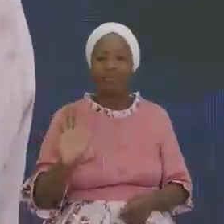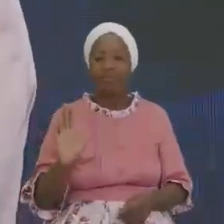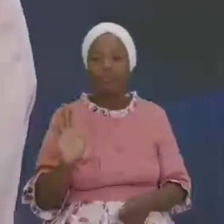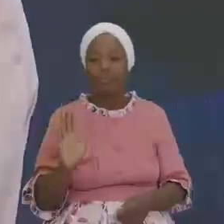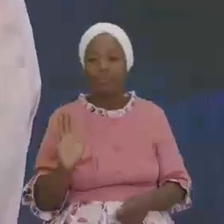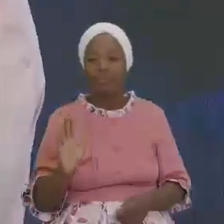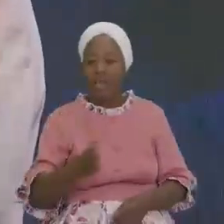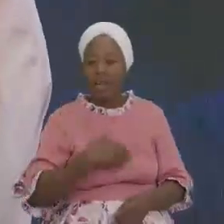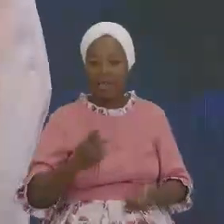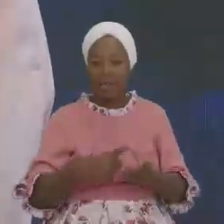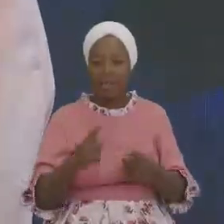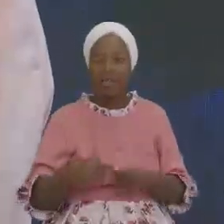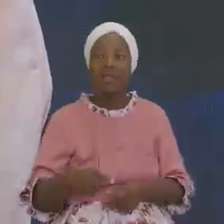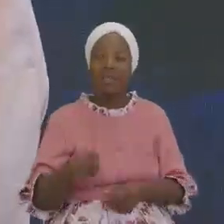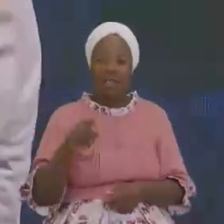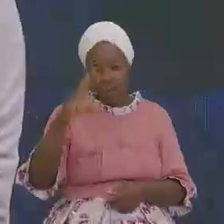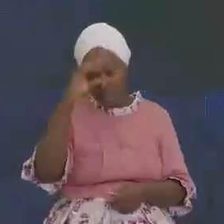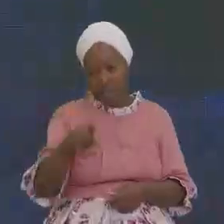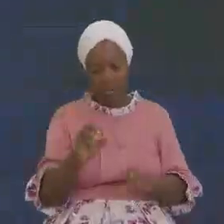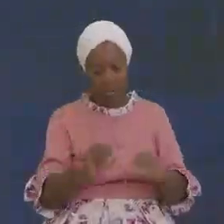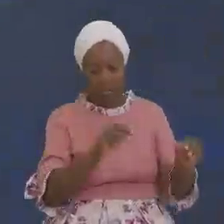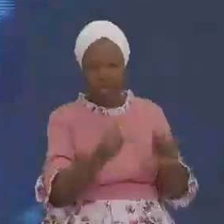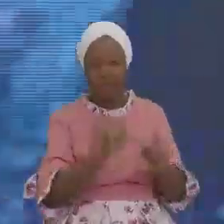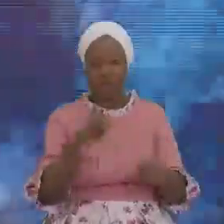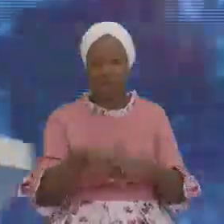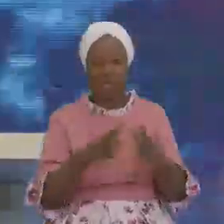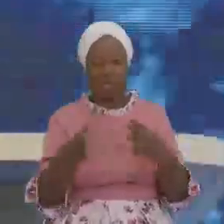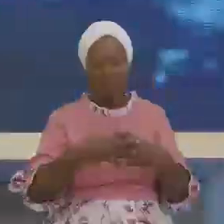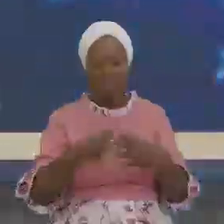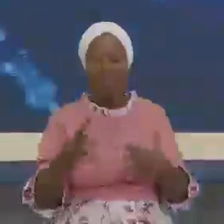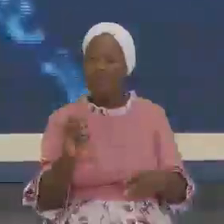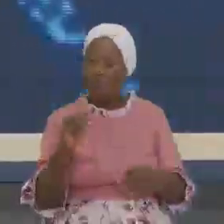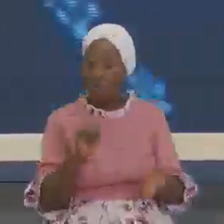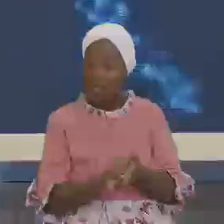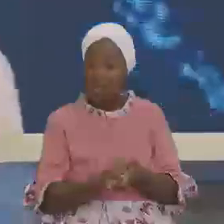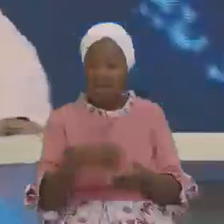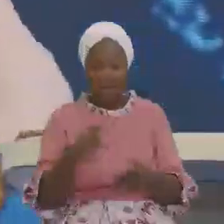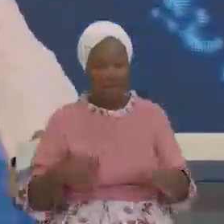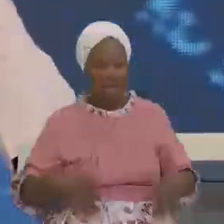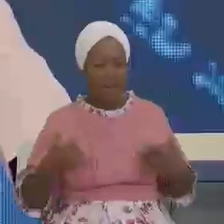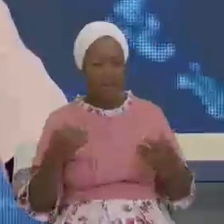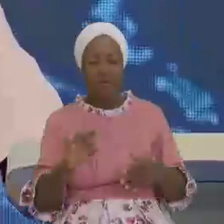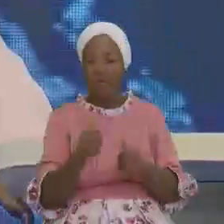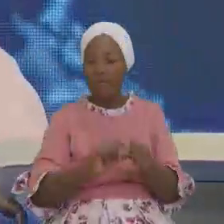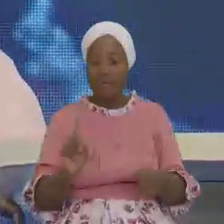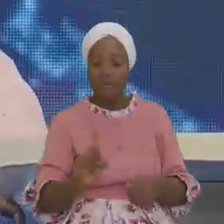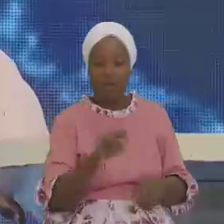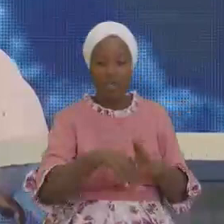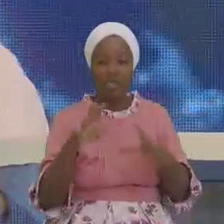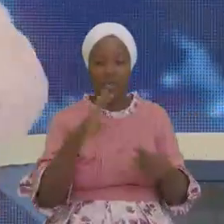And he put everyone in a cage, so that the life of everyone in the cage